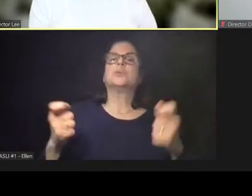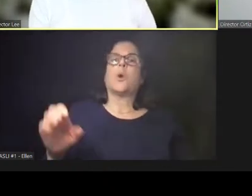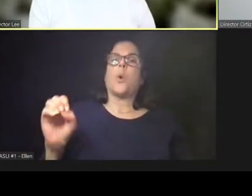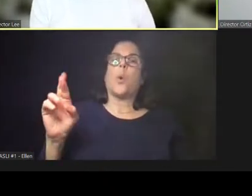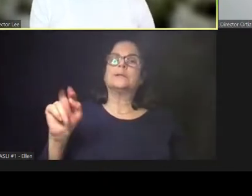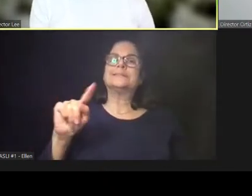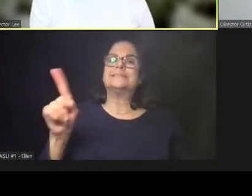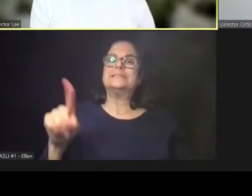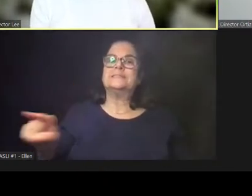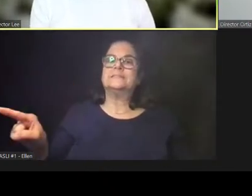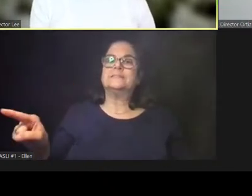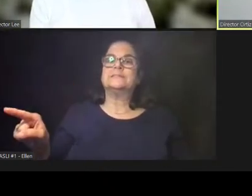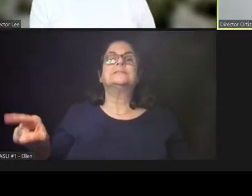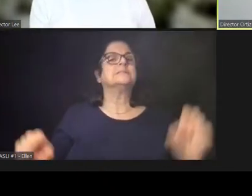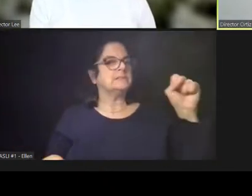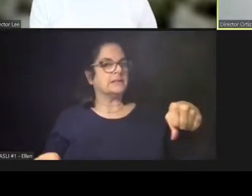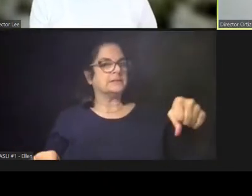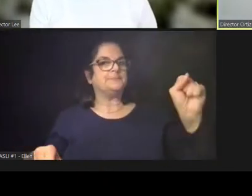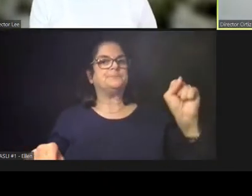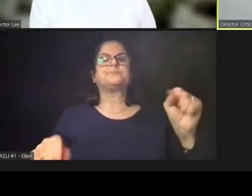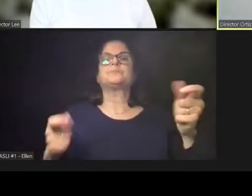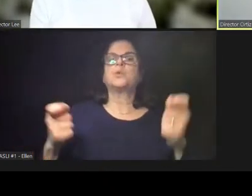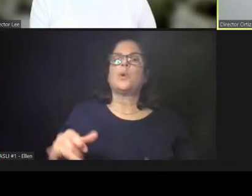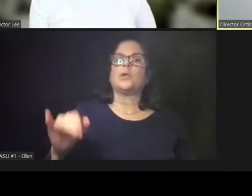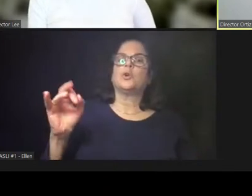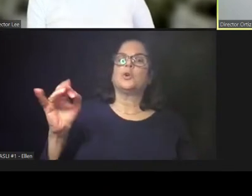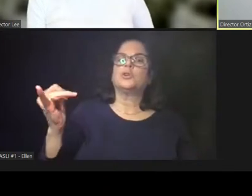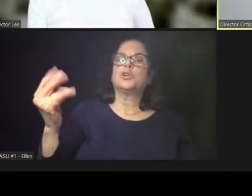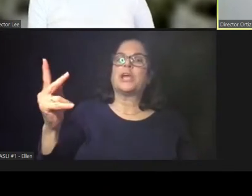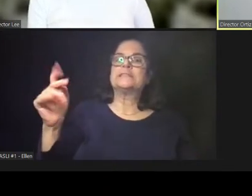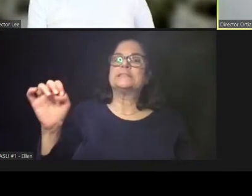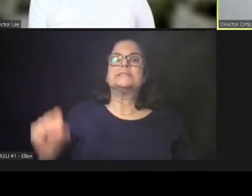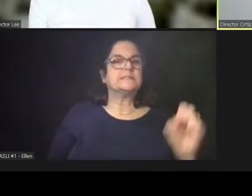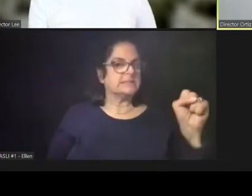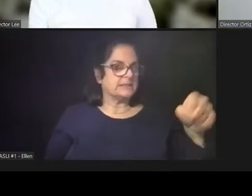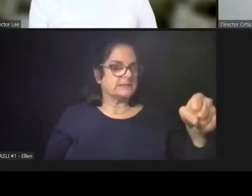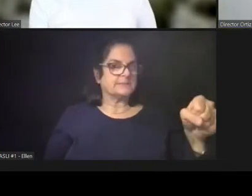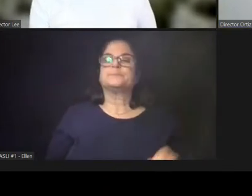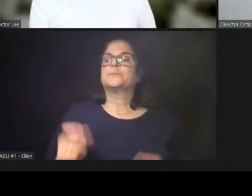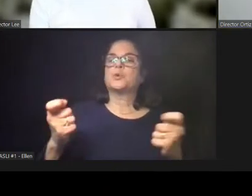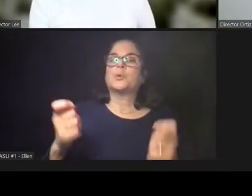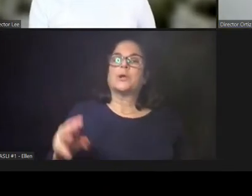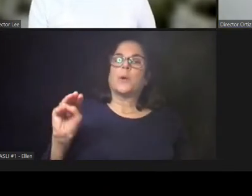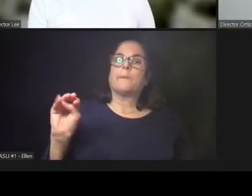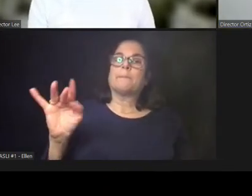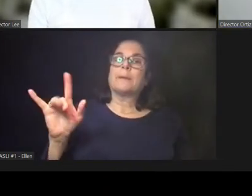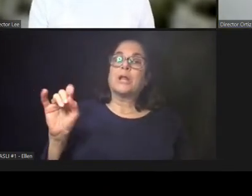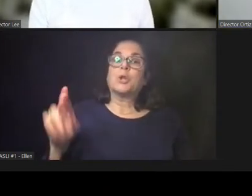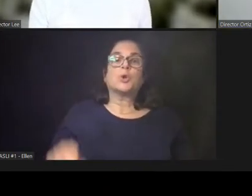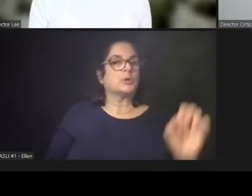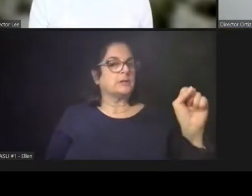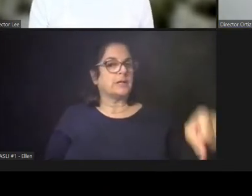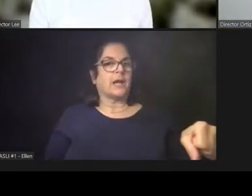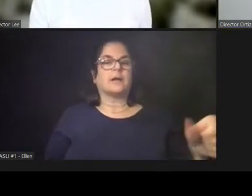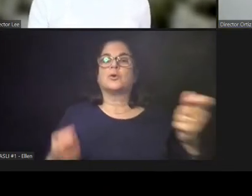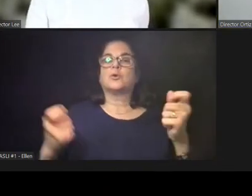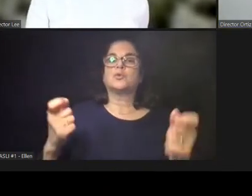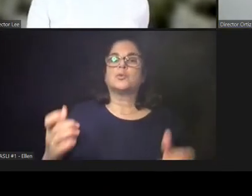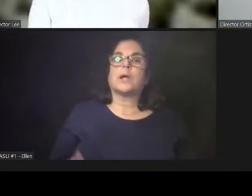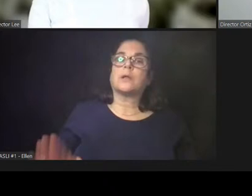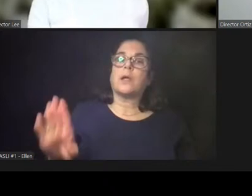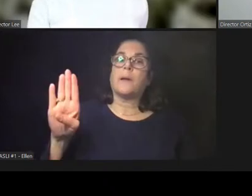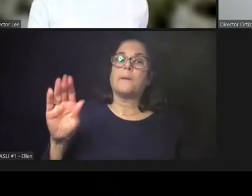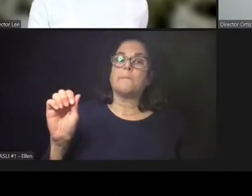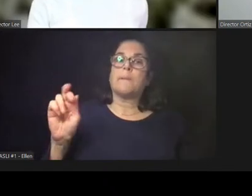Ortiz? Yes. Director Jakes? Yes. Director Miller? Yes. Director